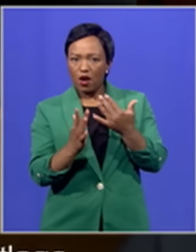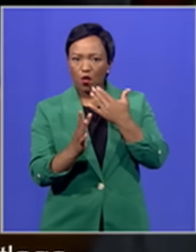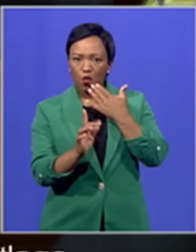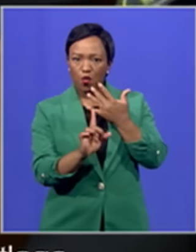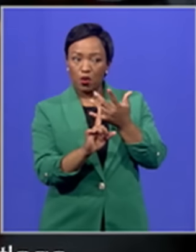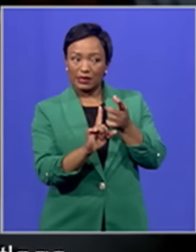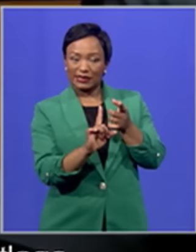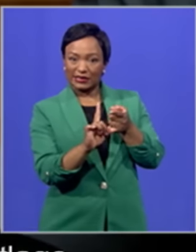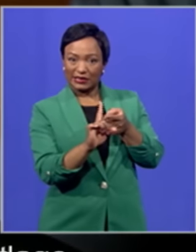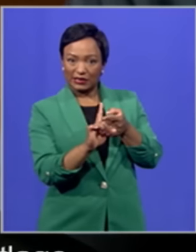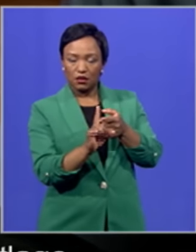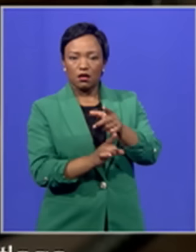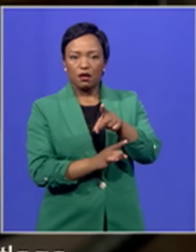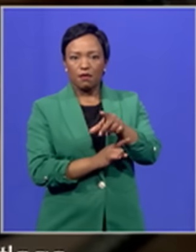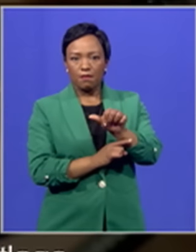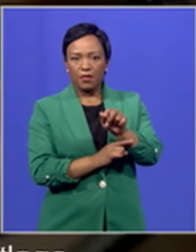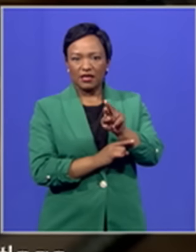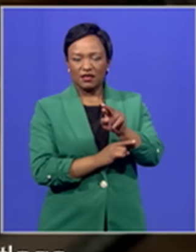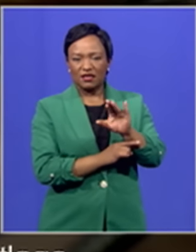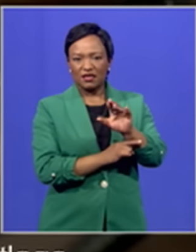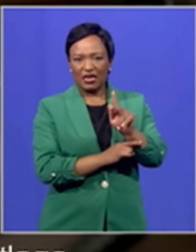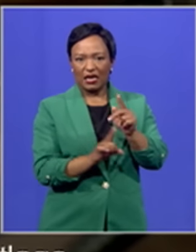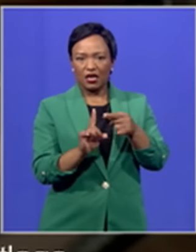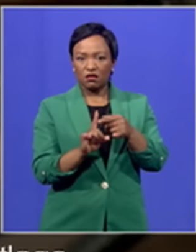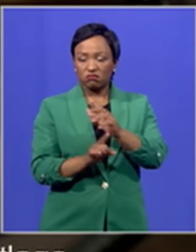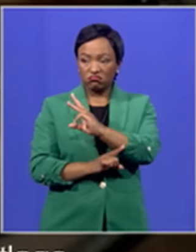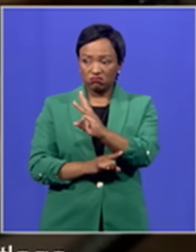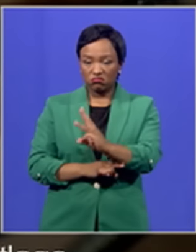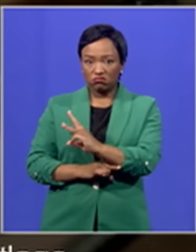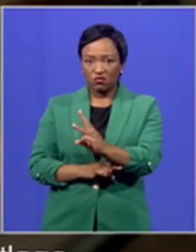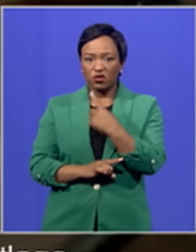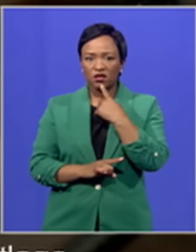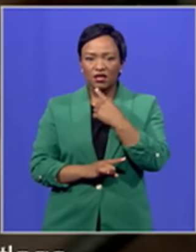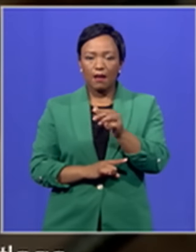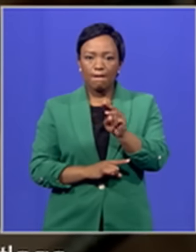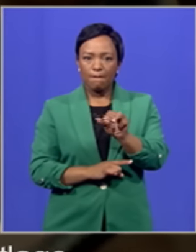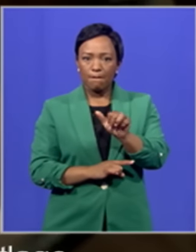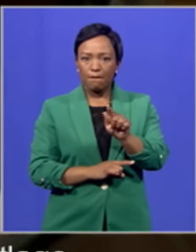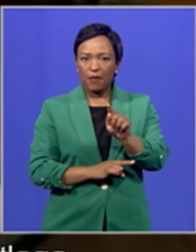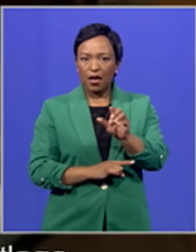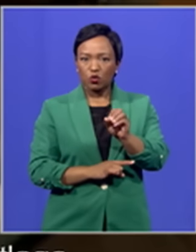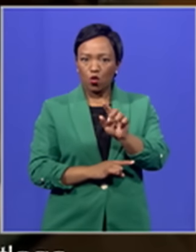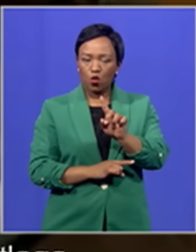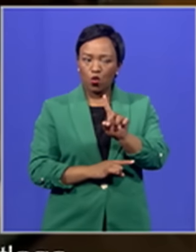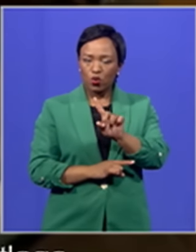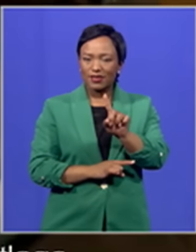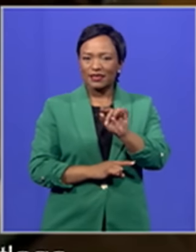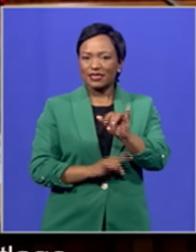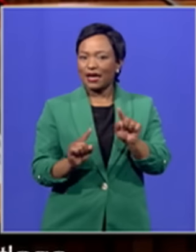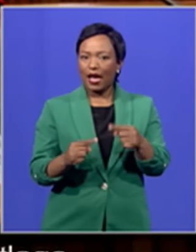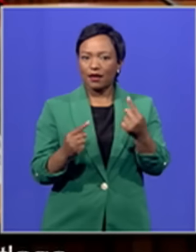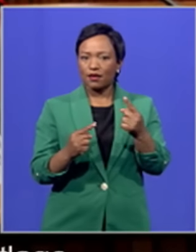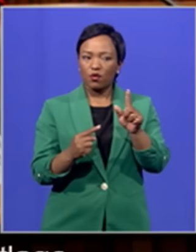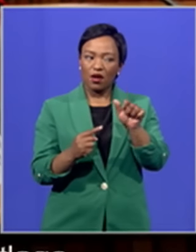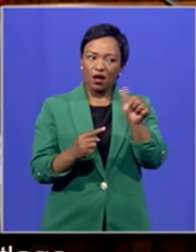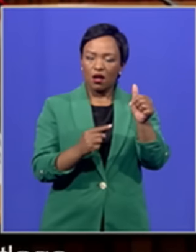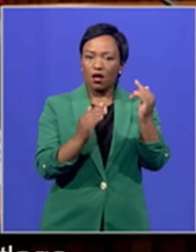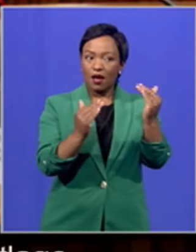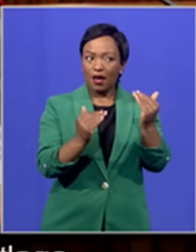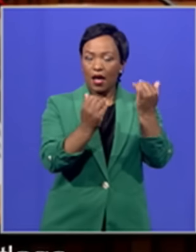Matotsi. Kgorotsheko le ka go le bjalo e boditše gore Matotsi a ka se be gona ka ge ana le molato o mongwe ka kgorotsheko kgolo